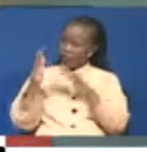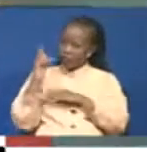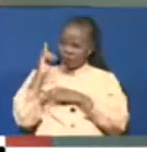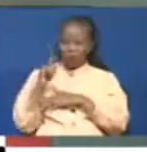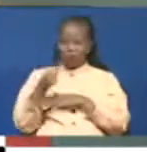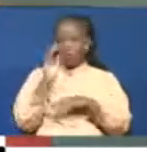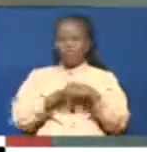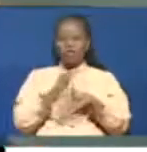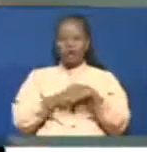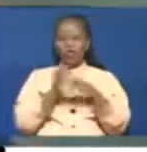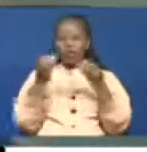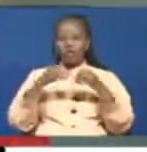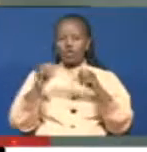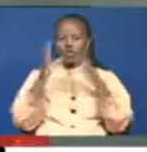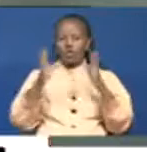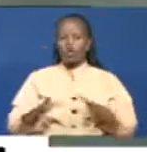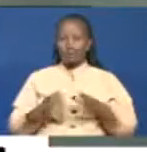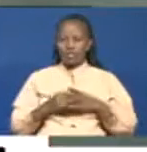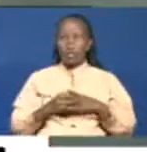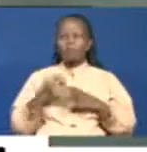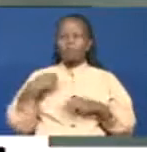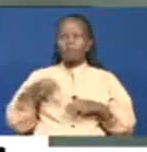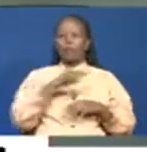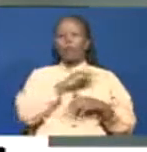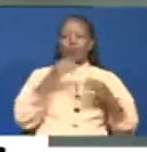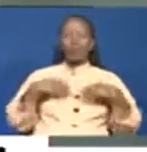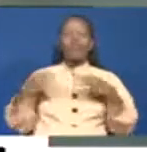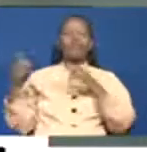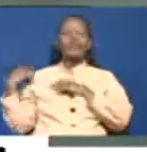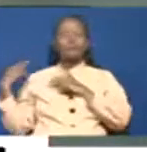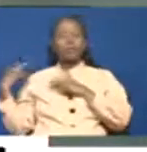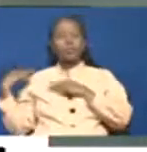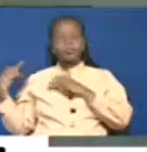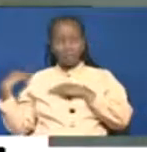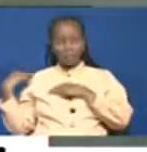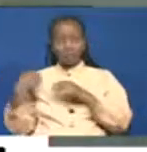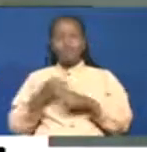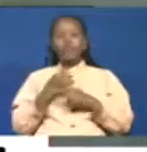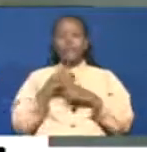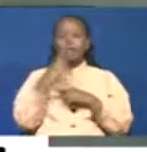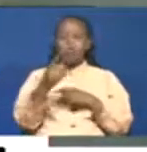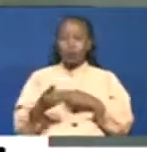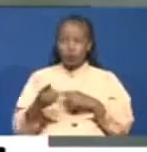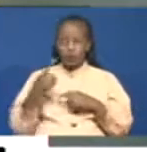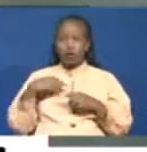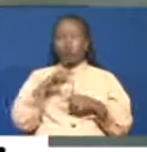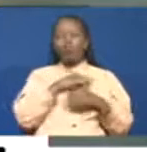officer. We have a job to do to deal with the 1%